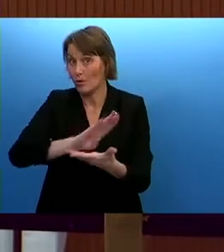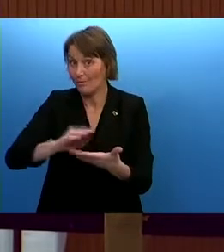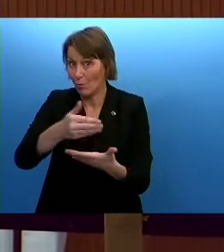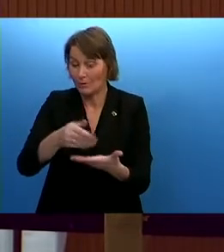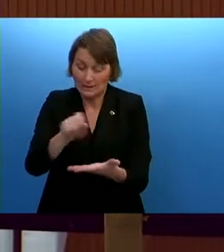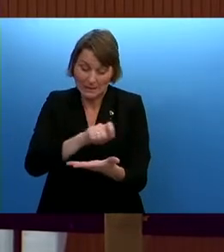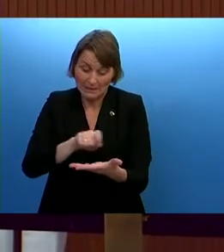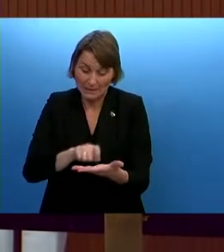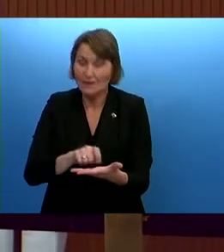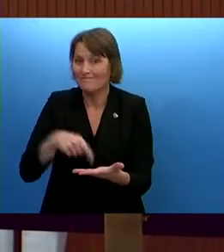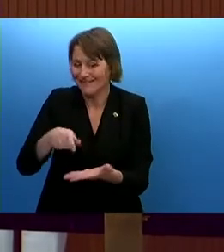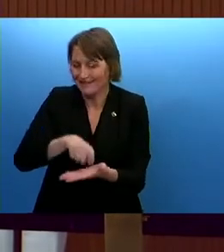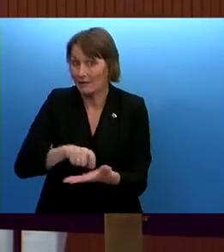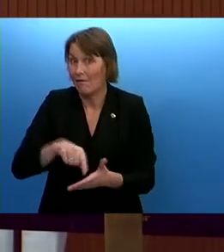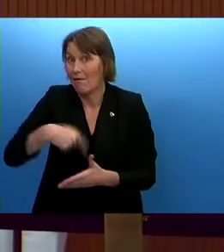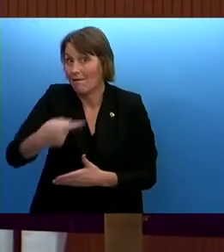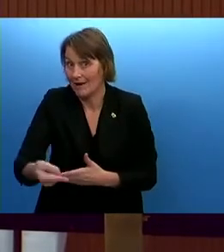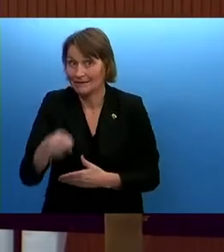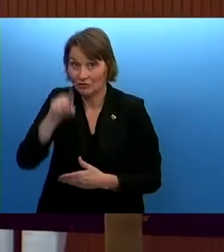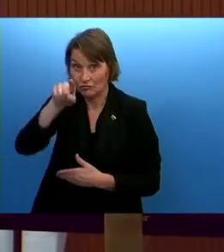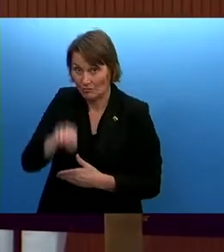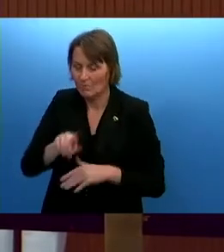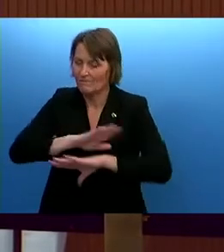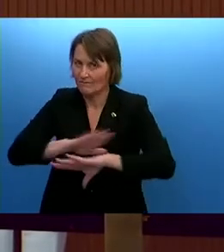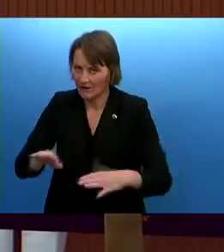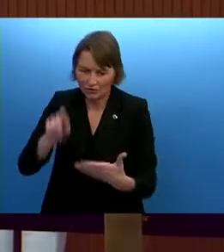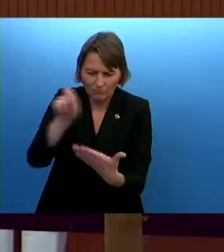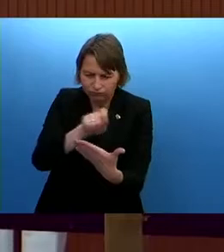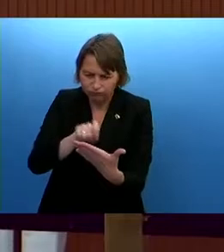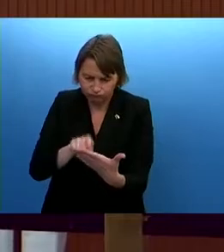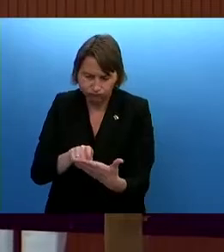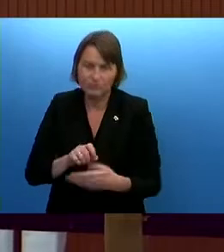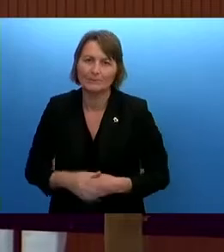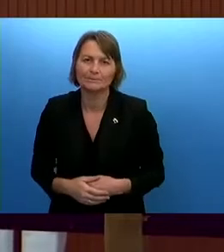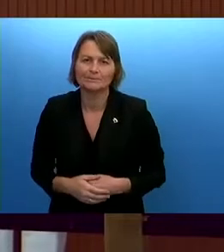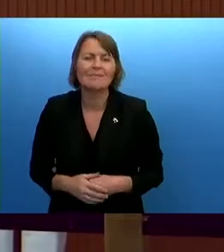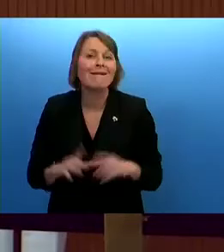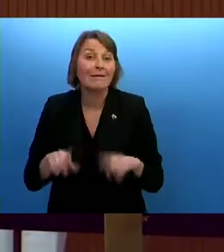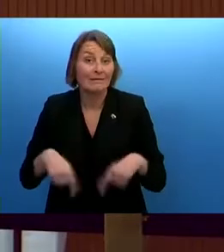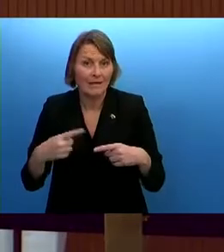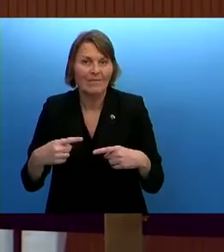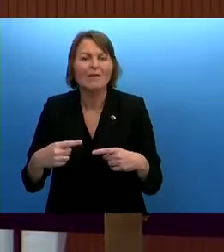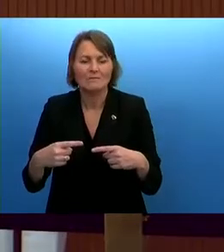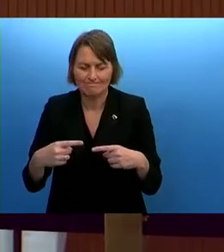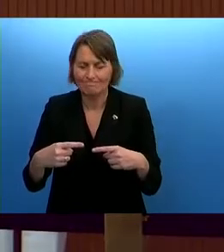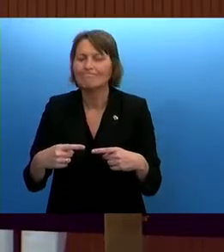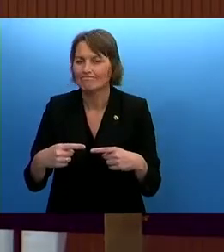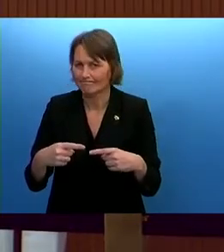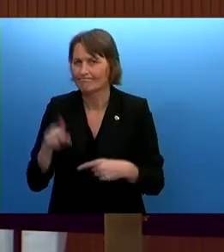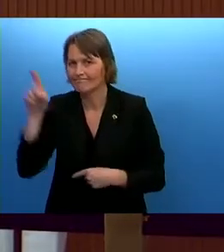ready in January. And there will be a political process in New